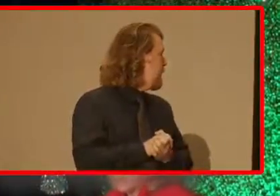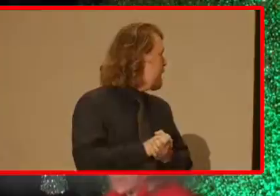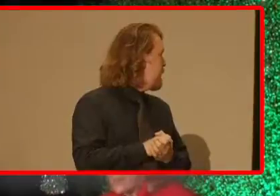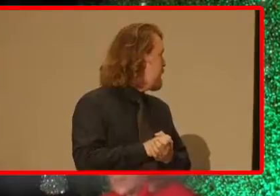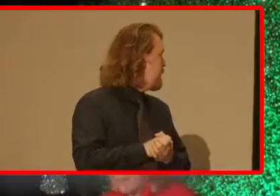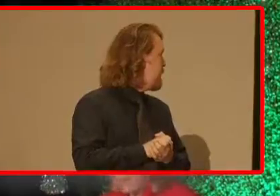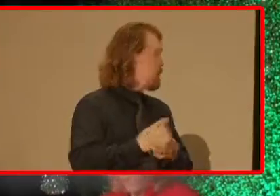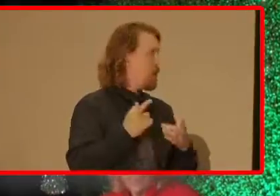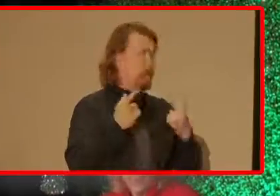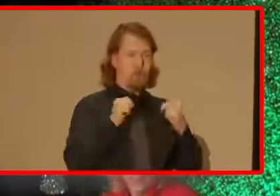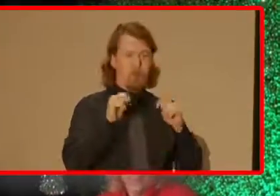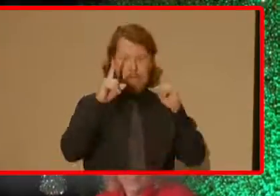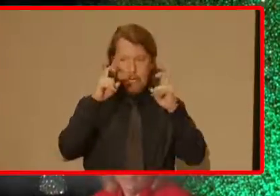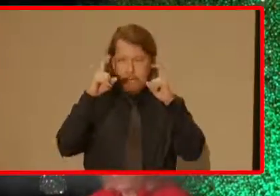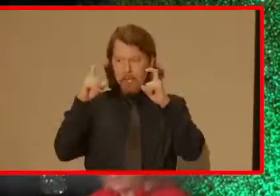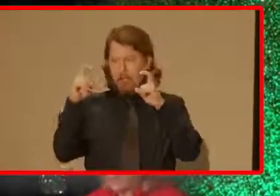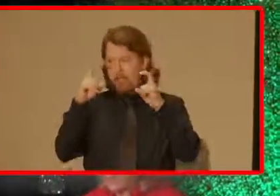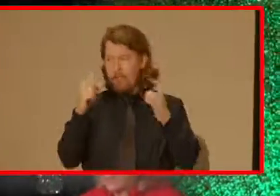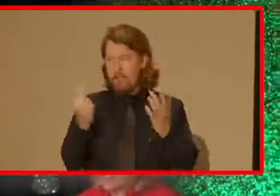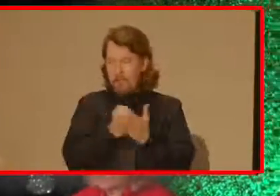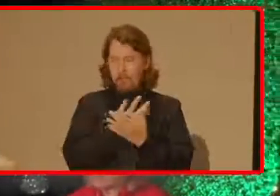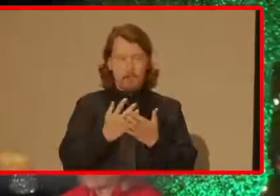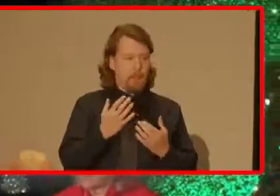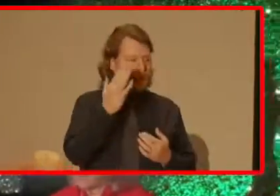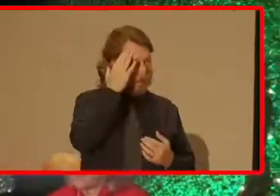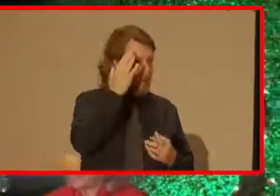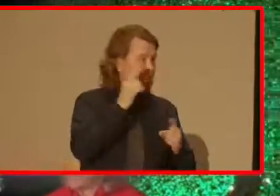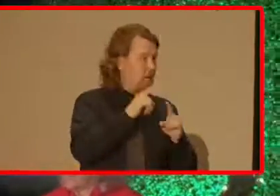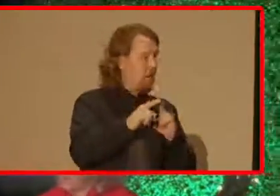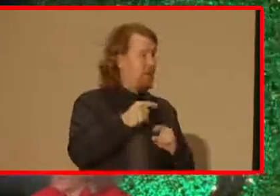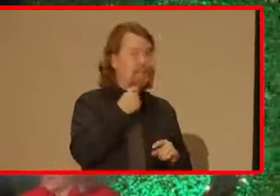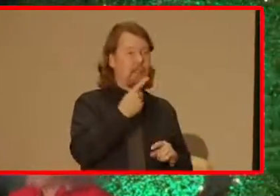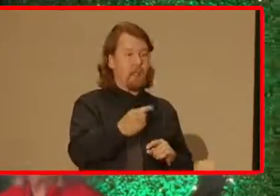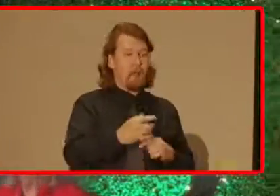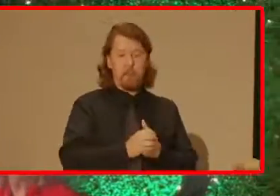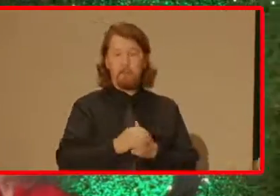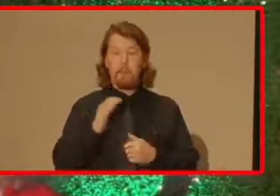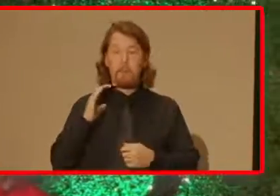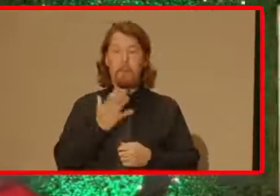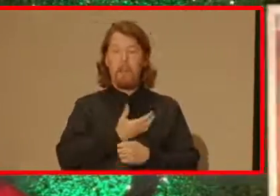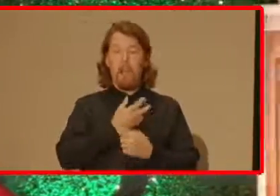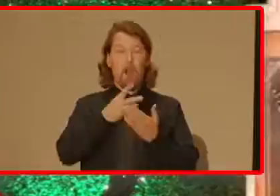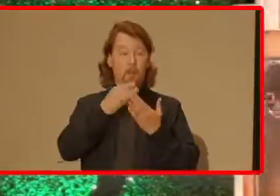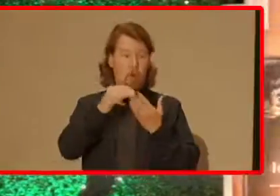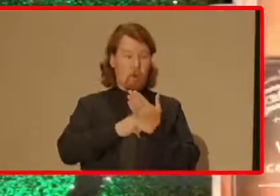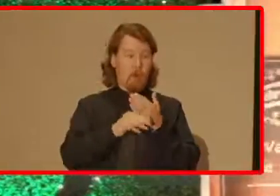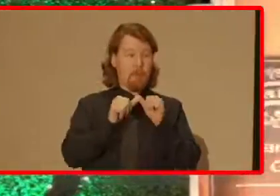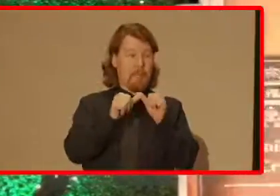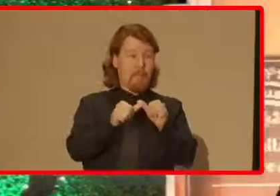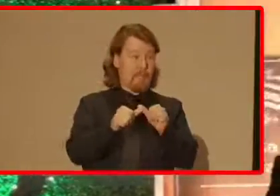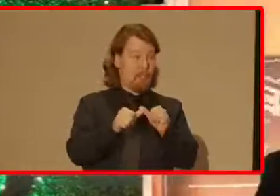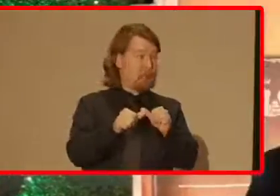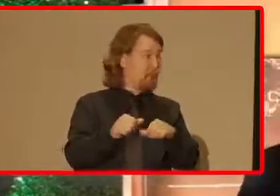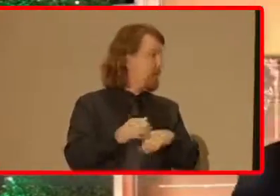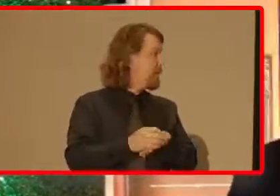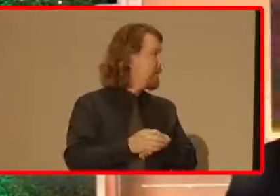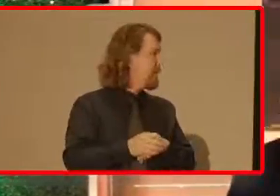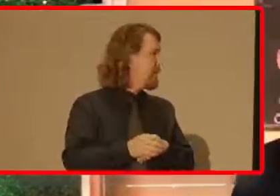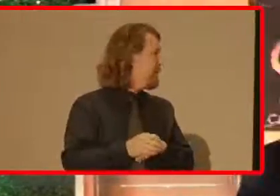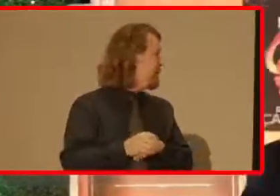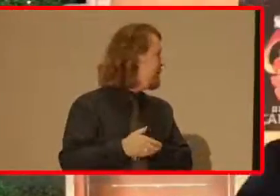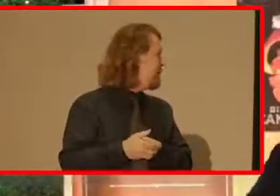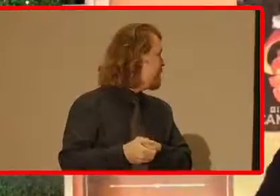to try to take pictures and everything. But let me tell you, the our program continues.